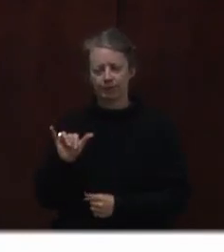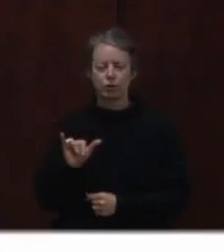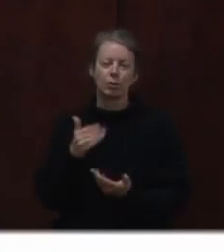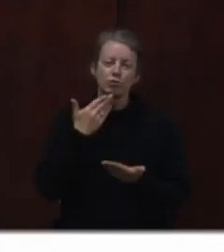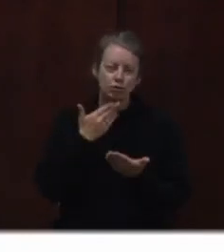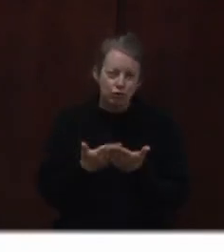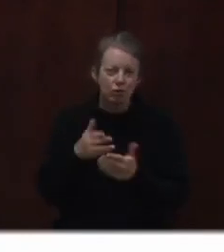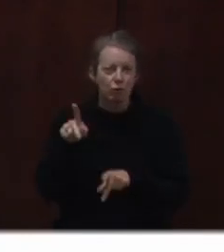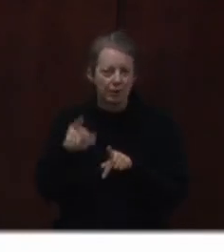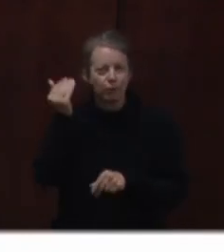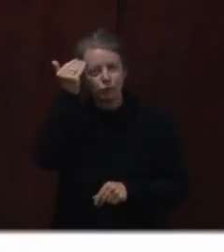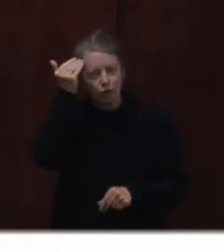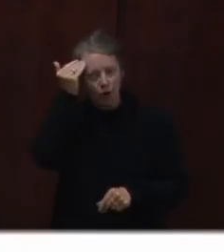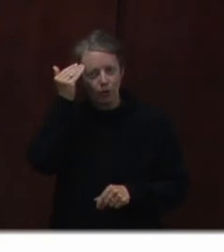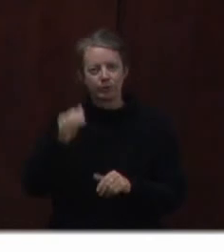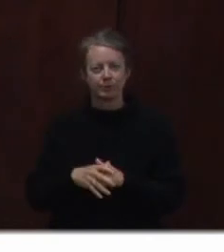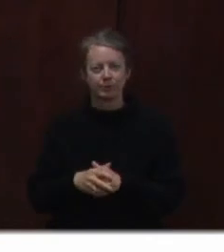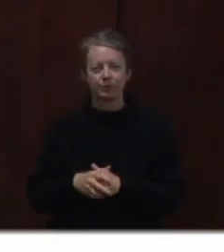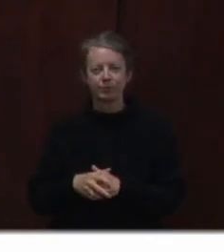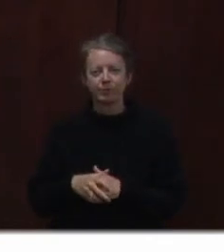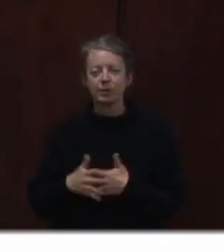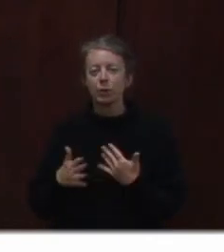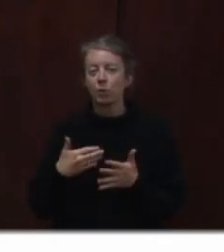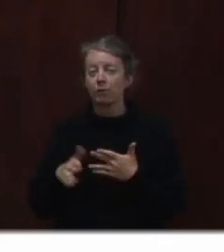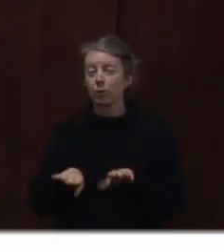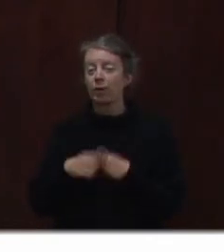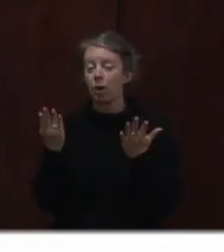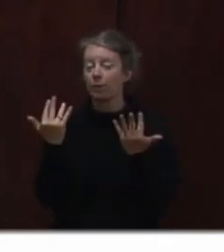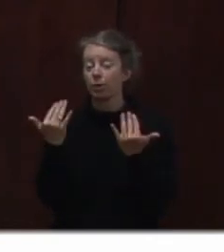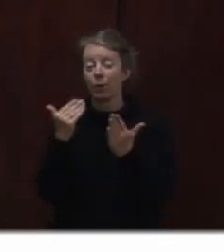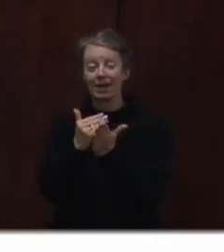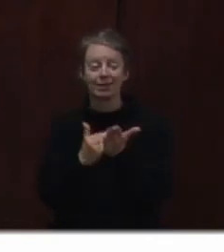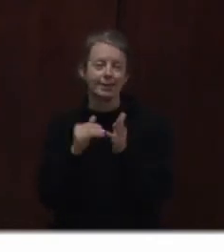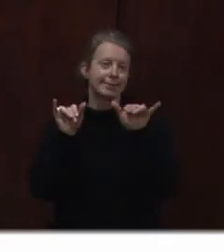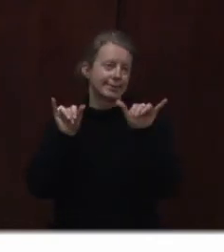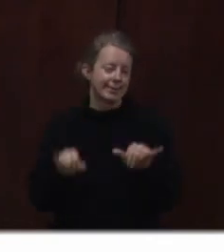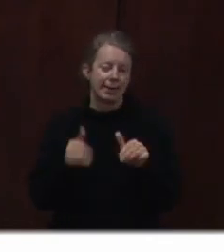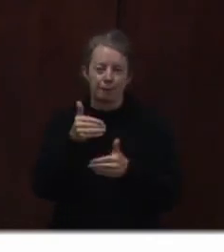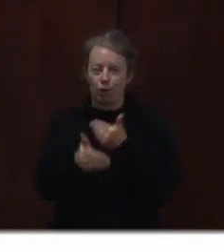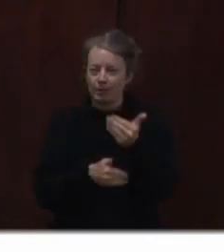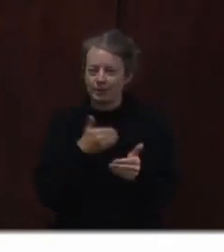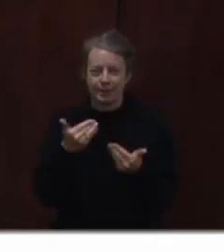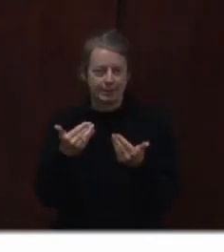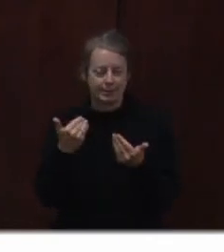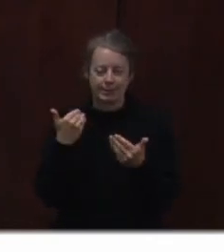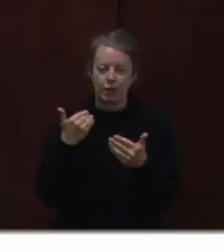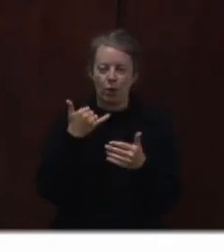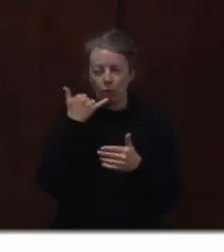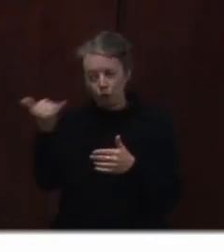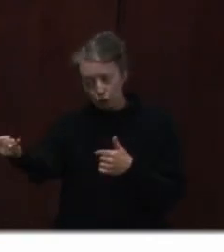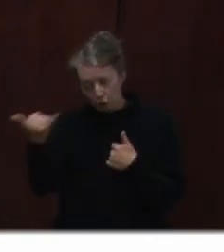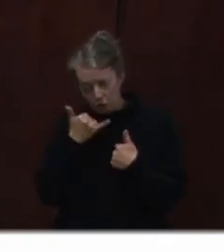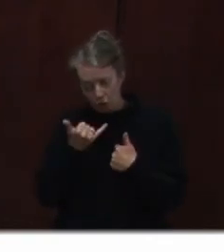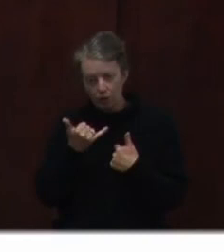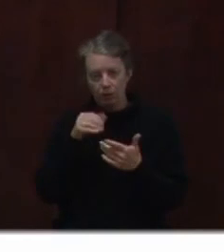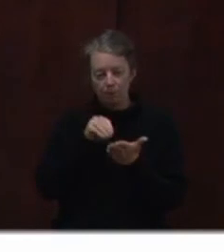up, our wait list to that group, it'll be the same process of calling in or going online. Thank you. Then it